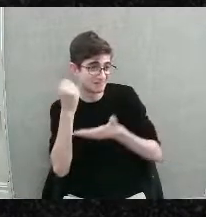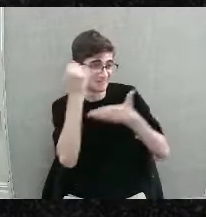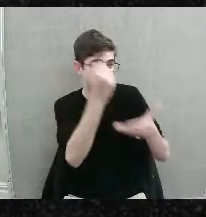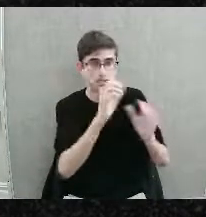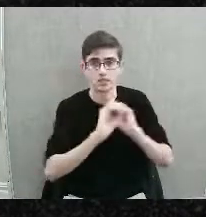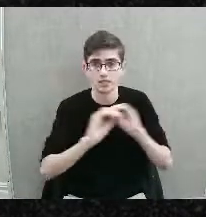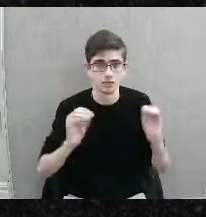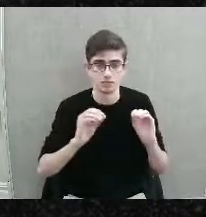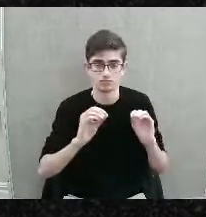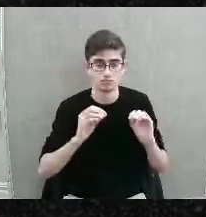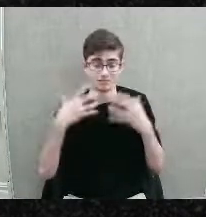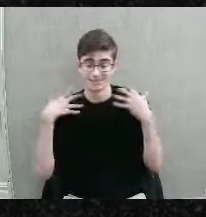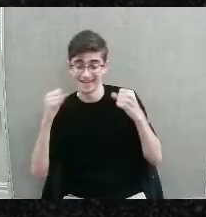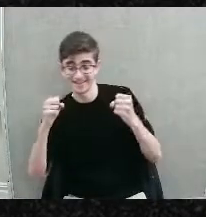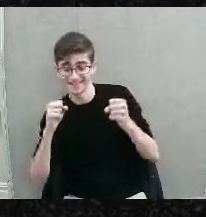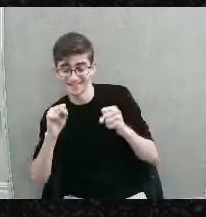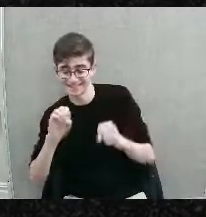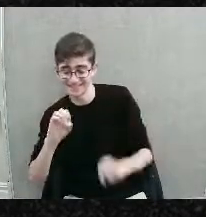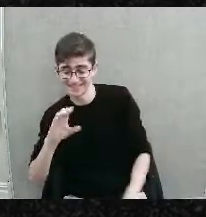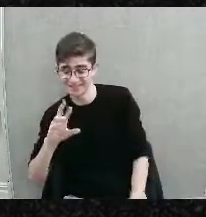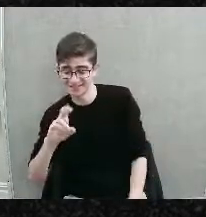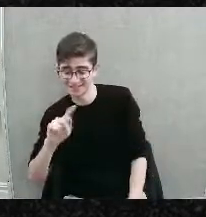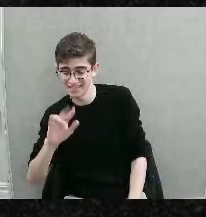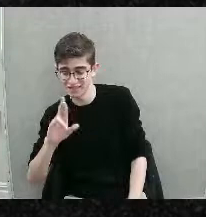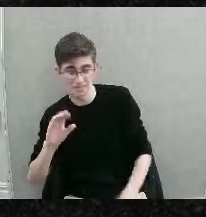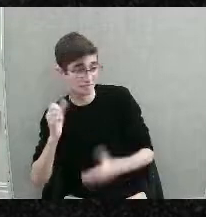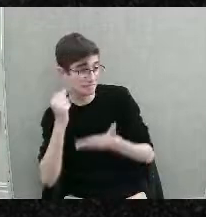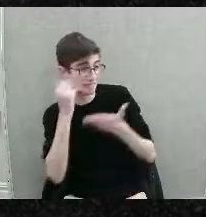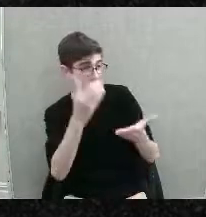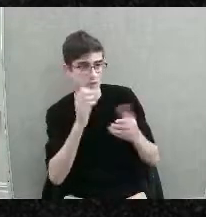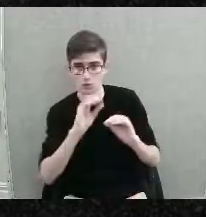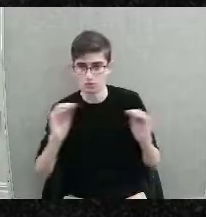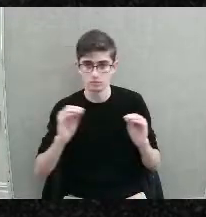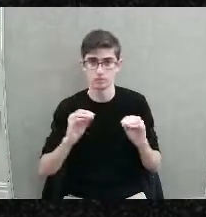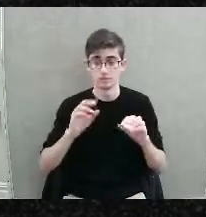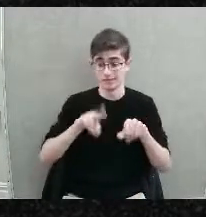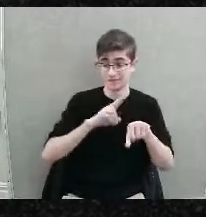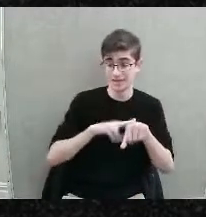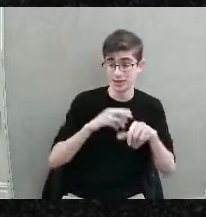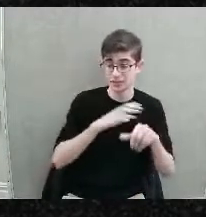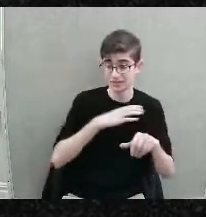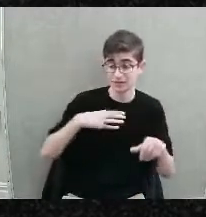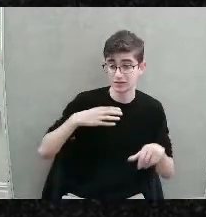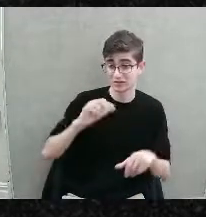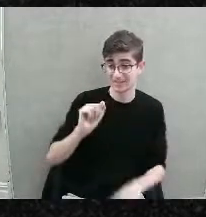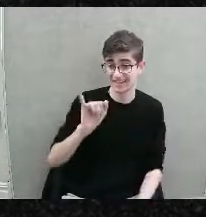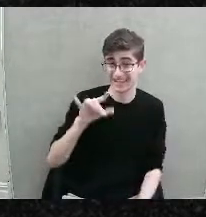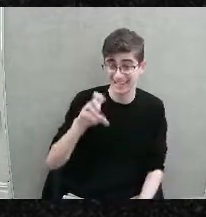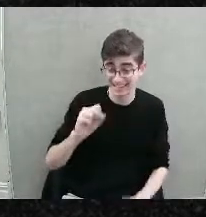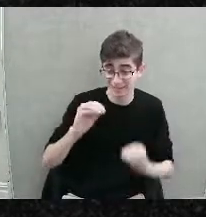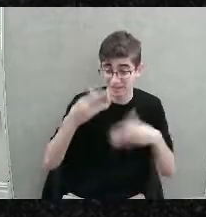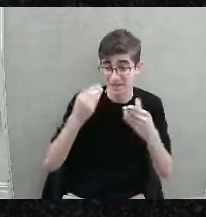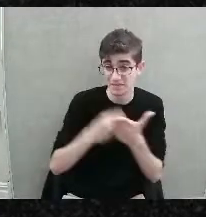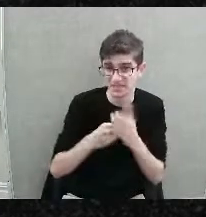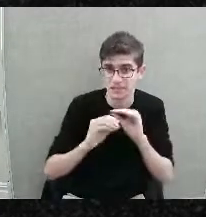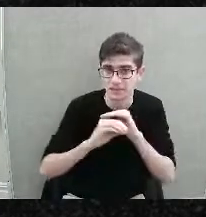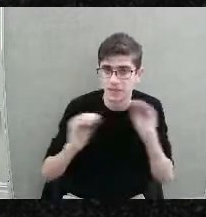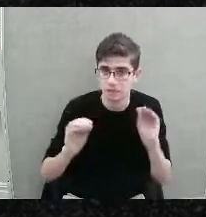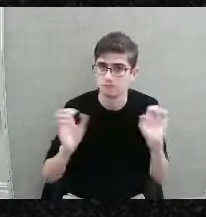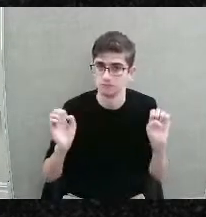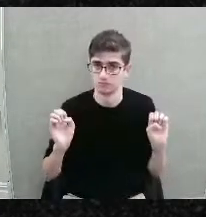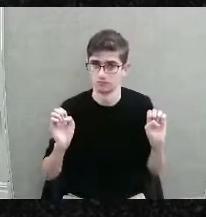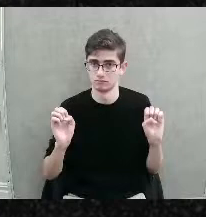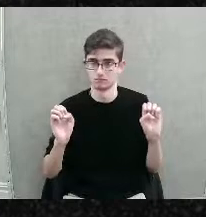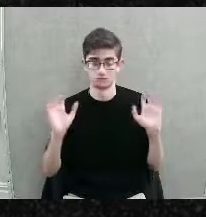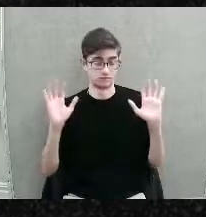health secretary, nor from the National Council on AIDS. And only those